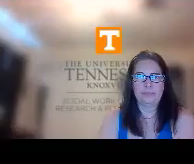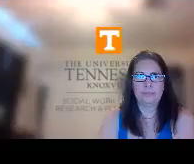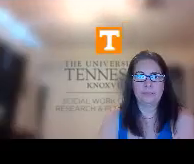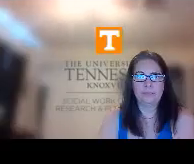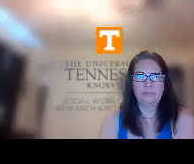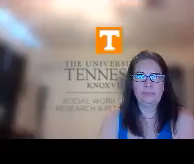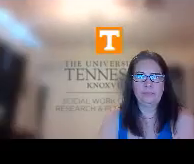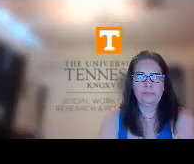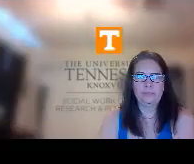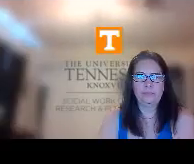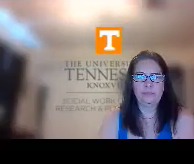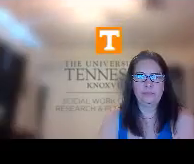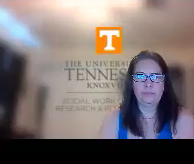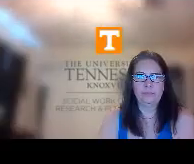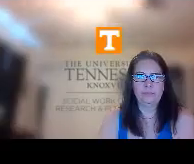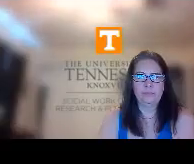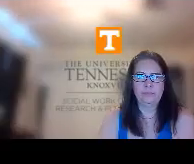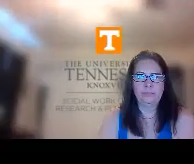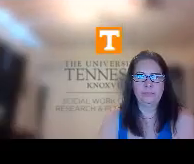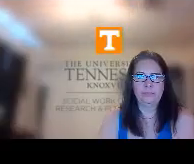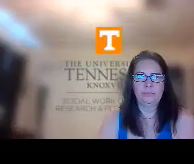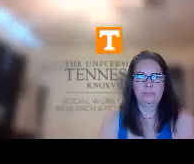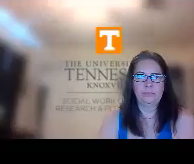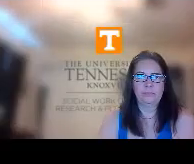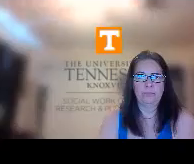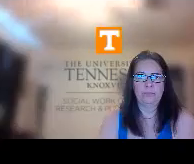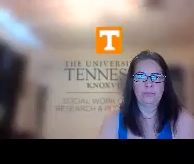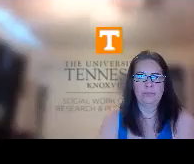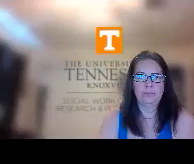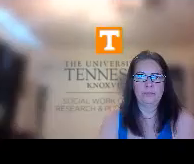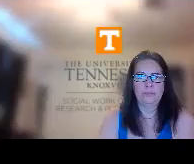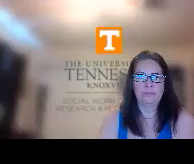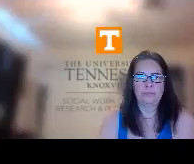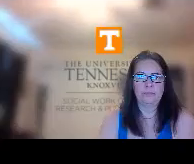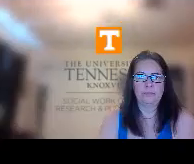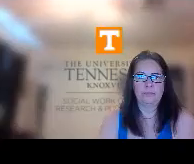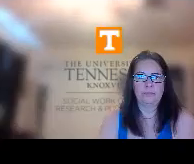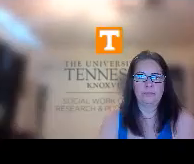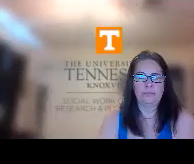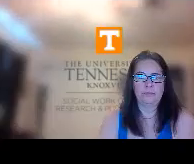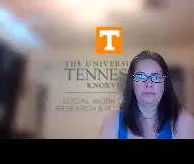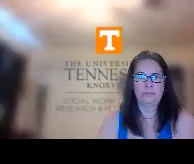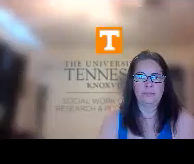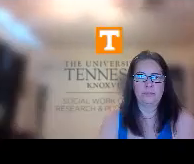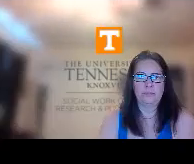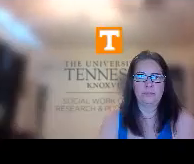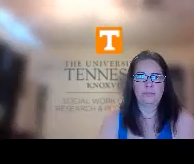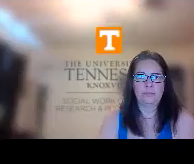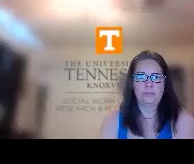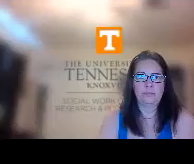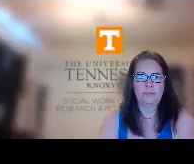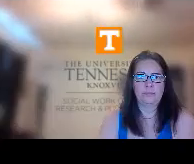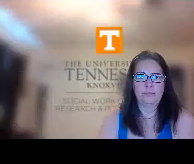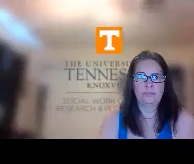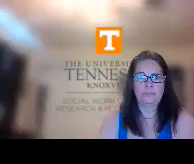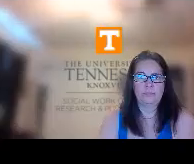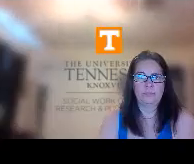you can use your enter key on your keyboard if that's something that you're used to doing. Both of those should